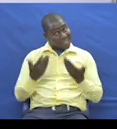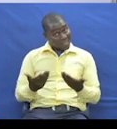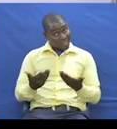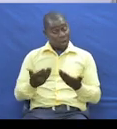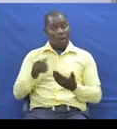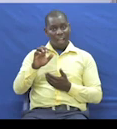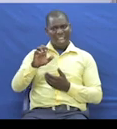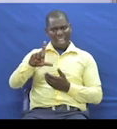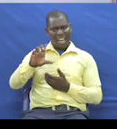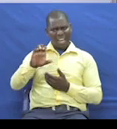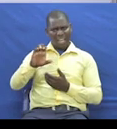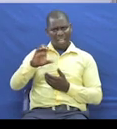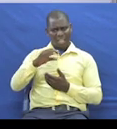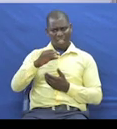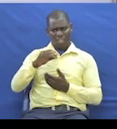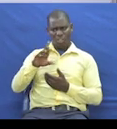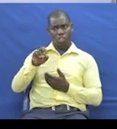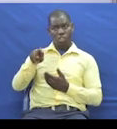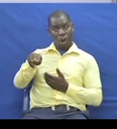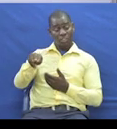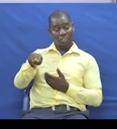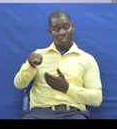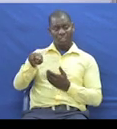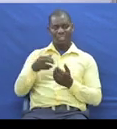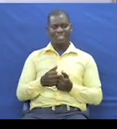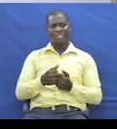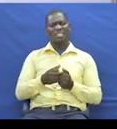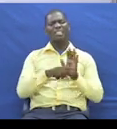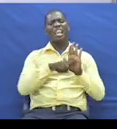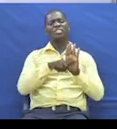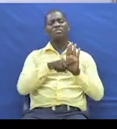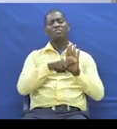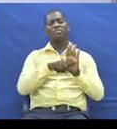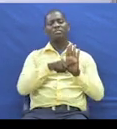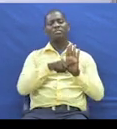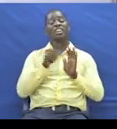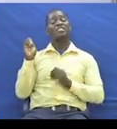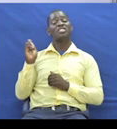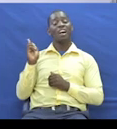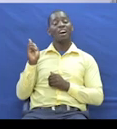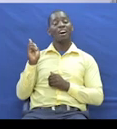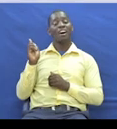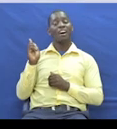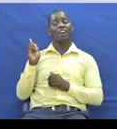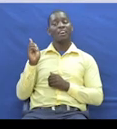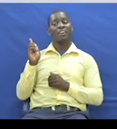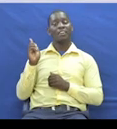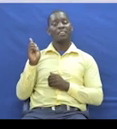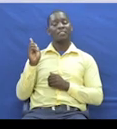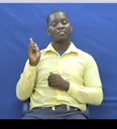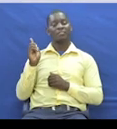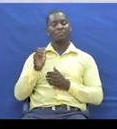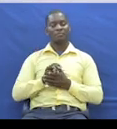Electron is negative in nature. Its nature is negative. So we say electron is negative in nature. It